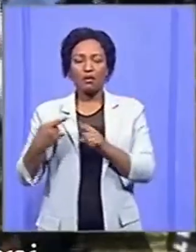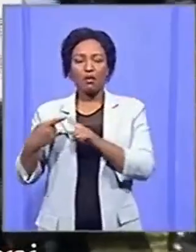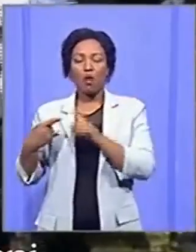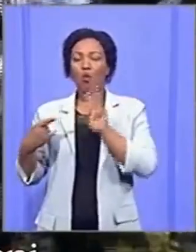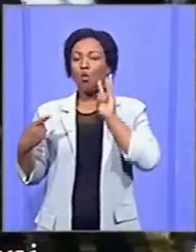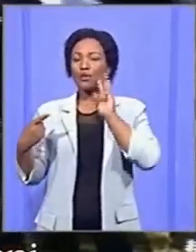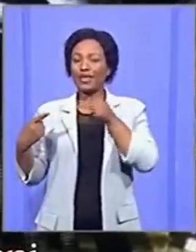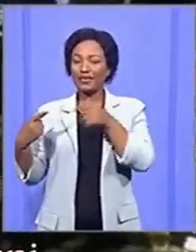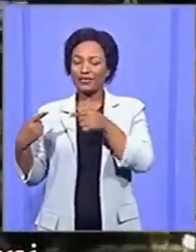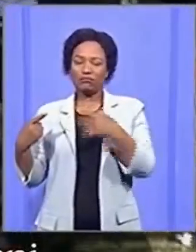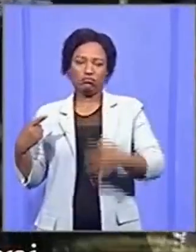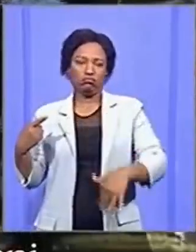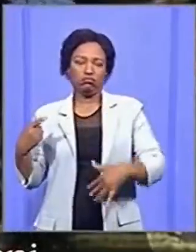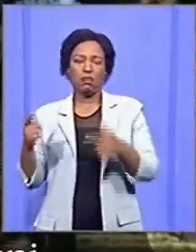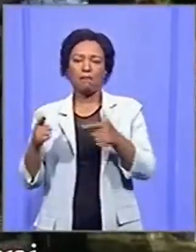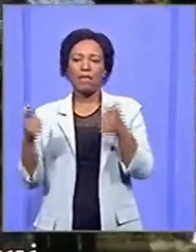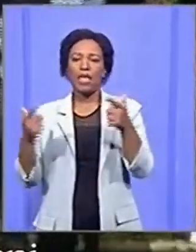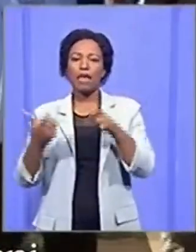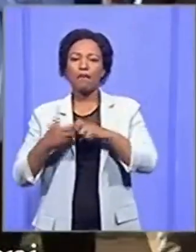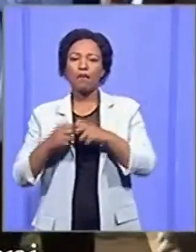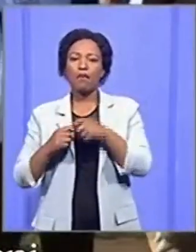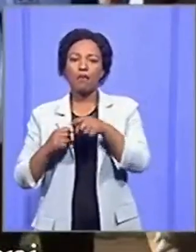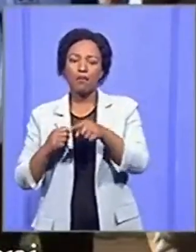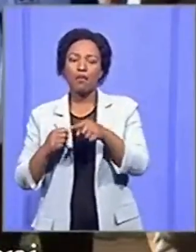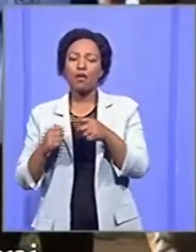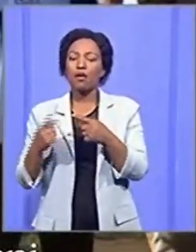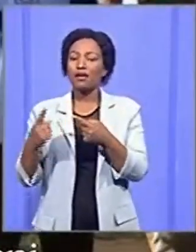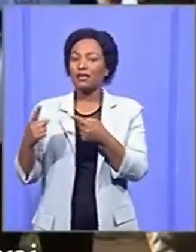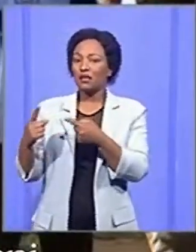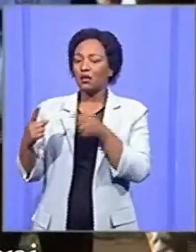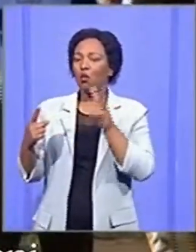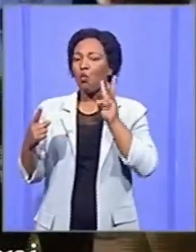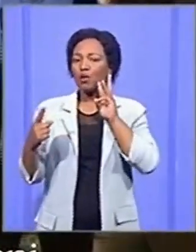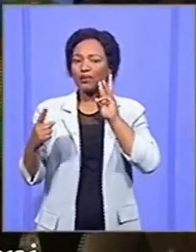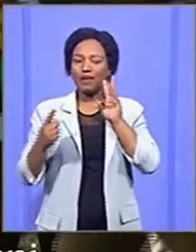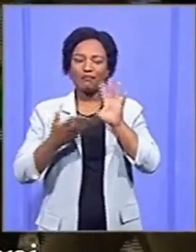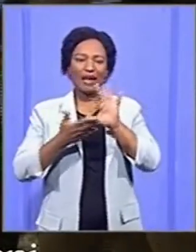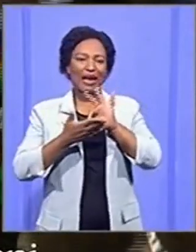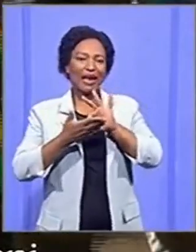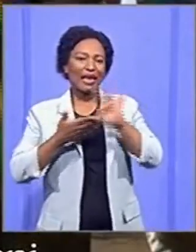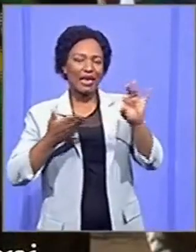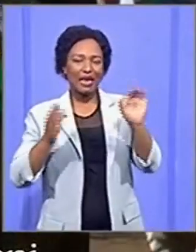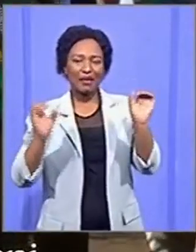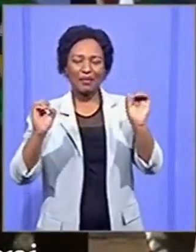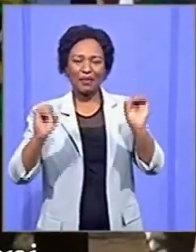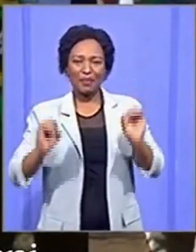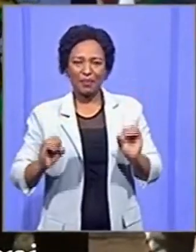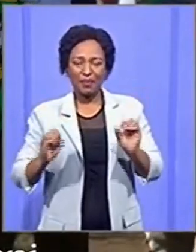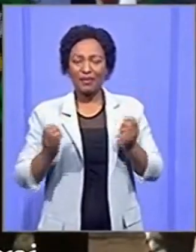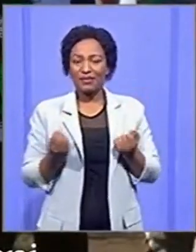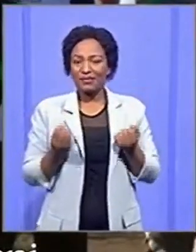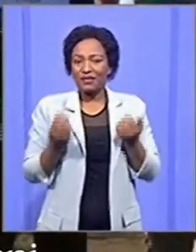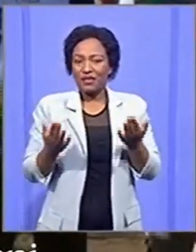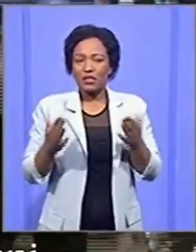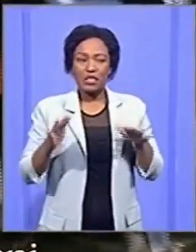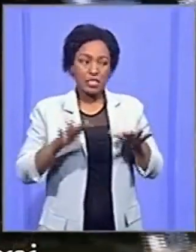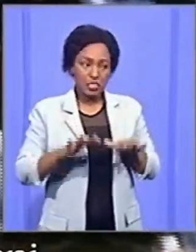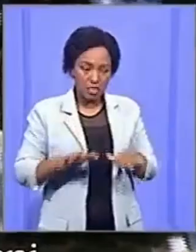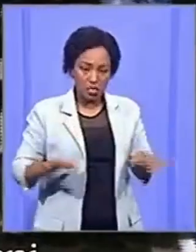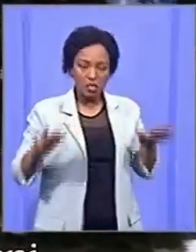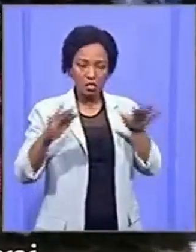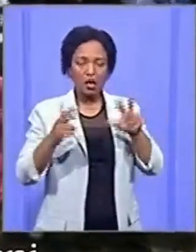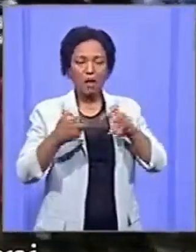bothata jo bogolo. Ba bega gore go abelwa metsi a leswe le kgaogo ya tlamelo ya metsi ke selo modiro kwa kgaolong eo.